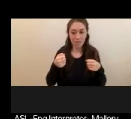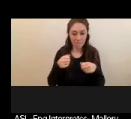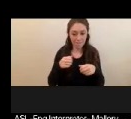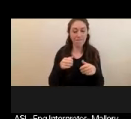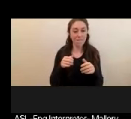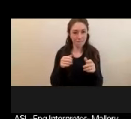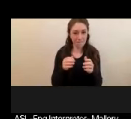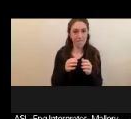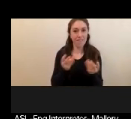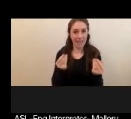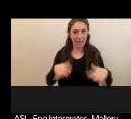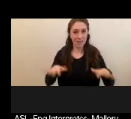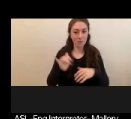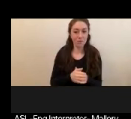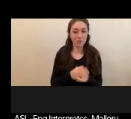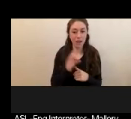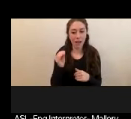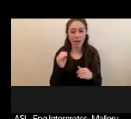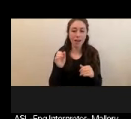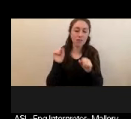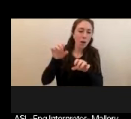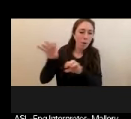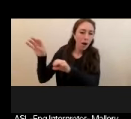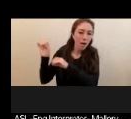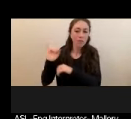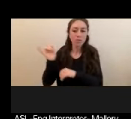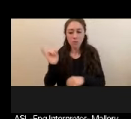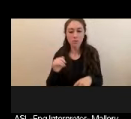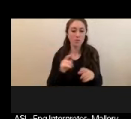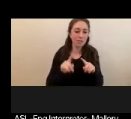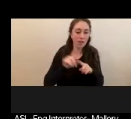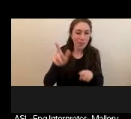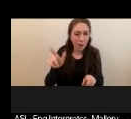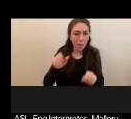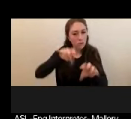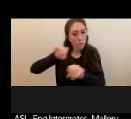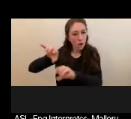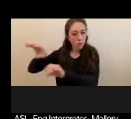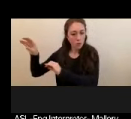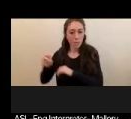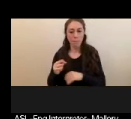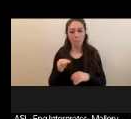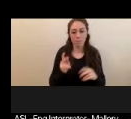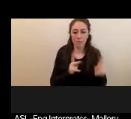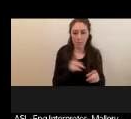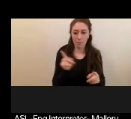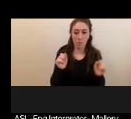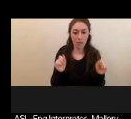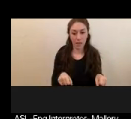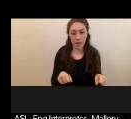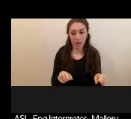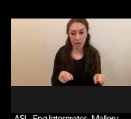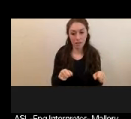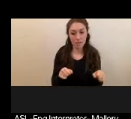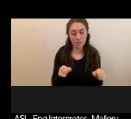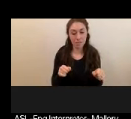folks, we set up drop-off sites at different libraries across the region, and that was able to, they were able to be, people were able to